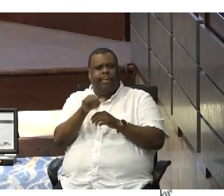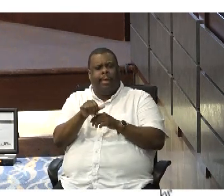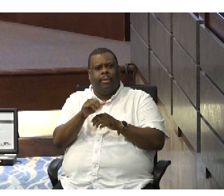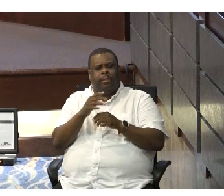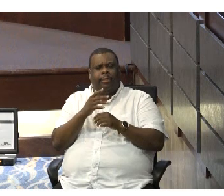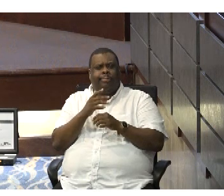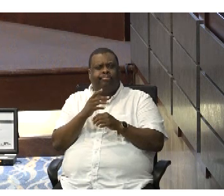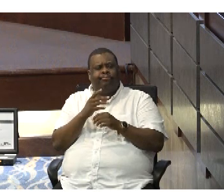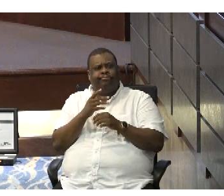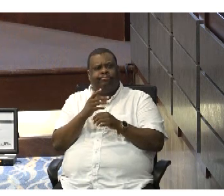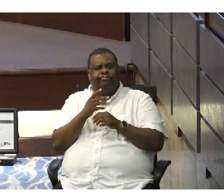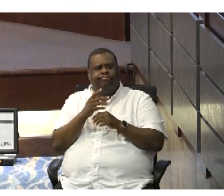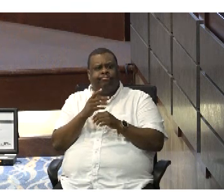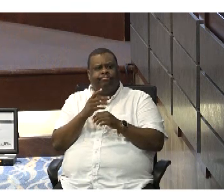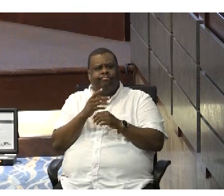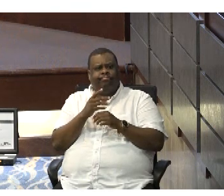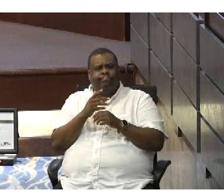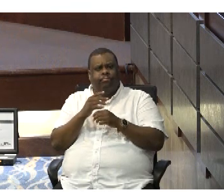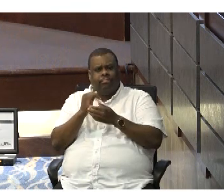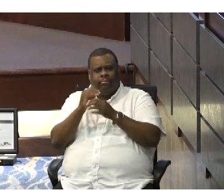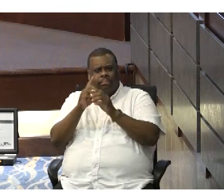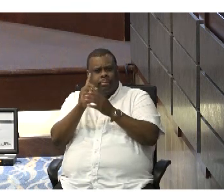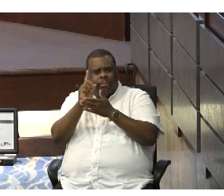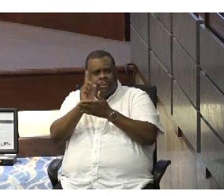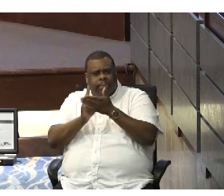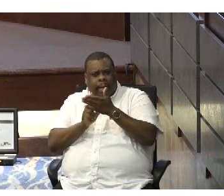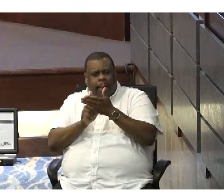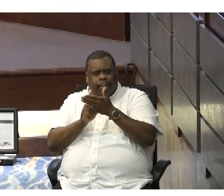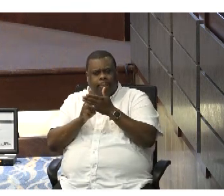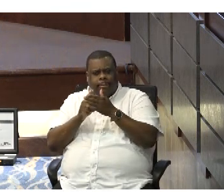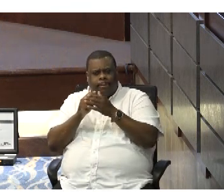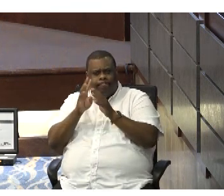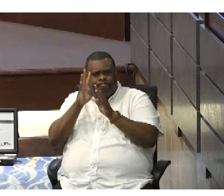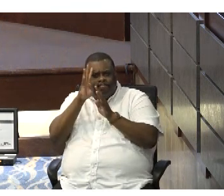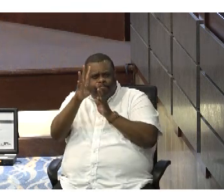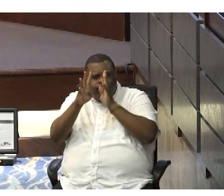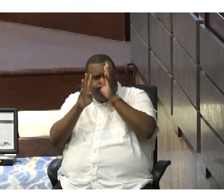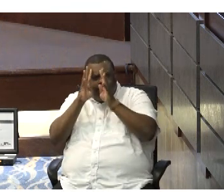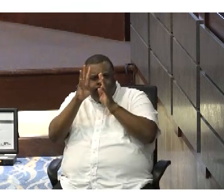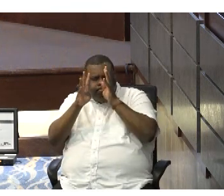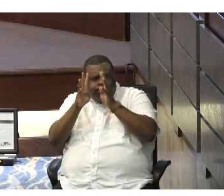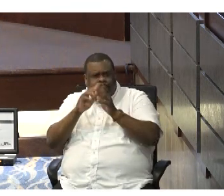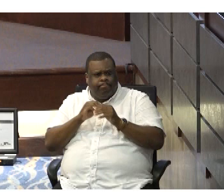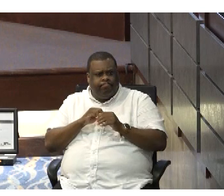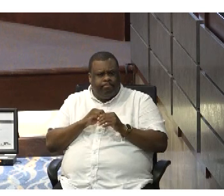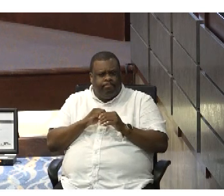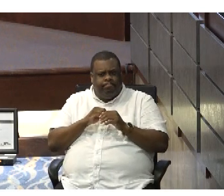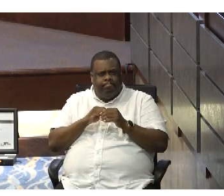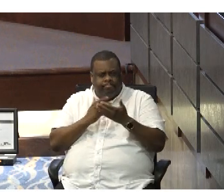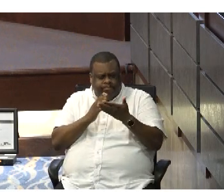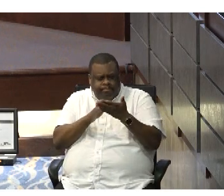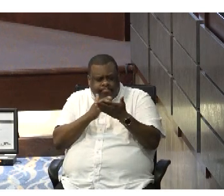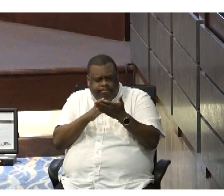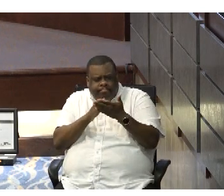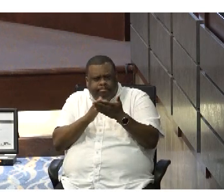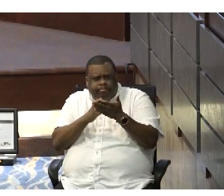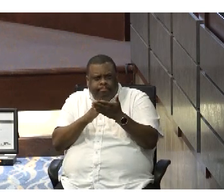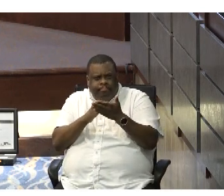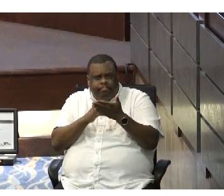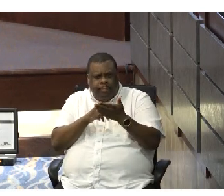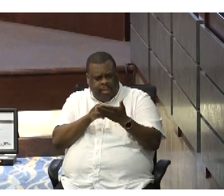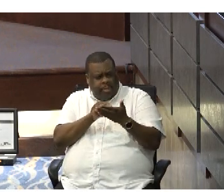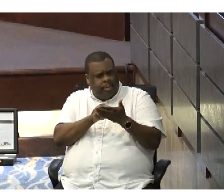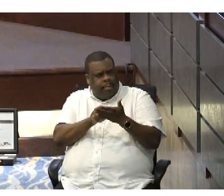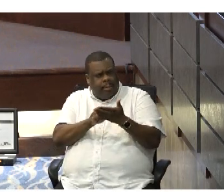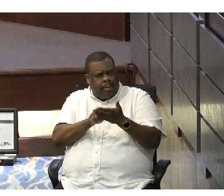concept as the designs have emerged, as we've started looking at the portfolio of things that are around this